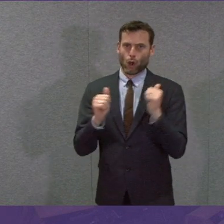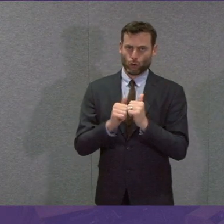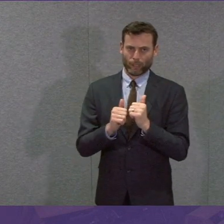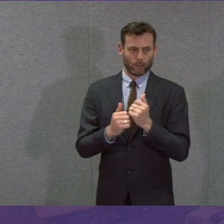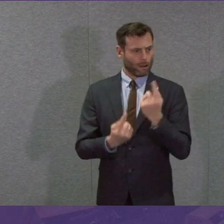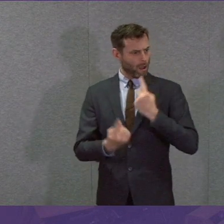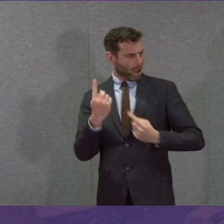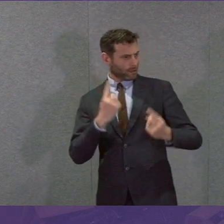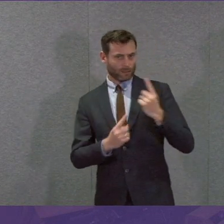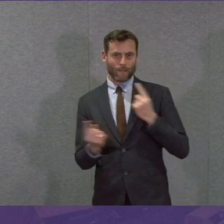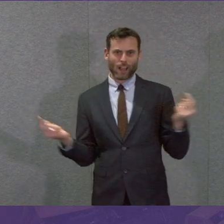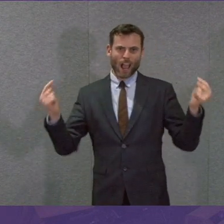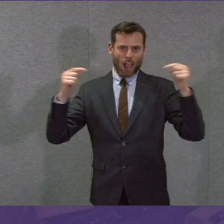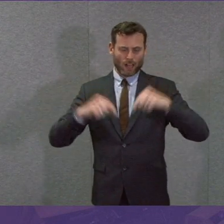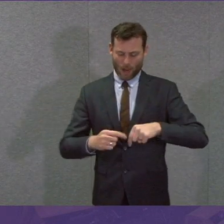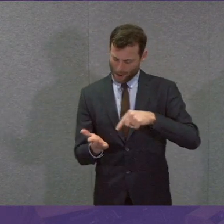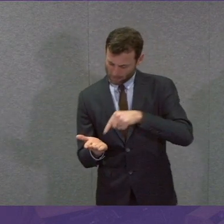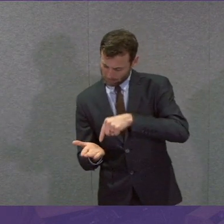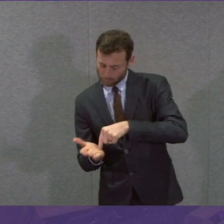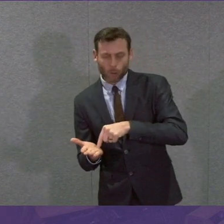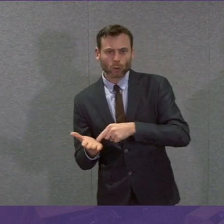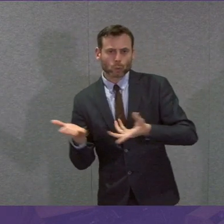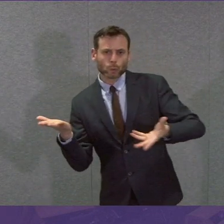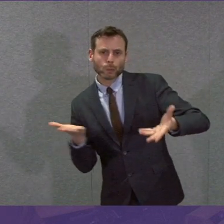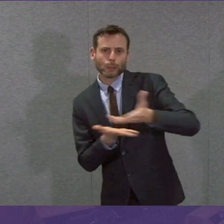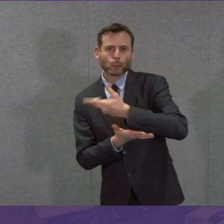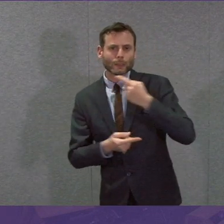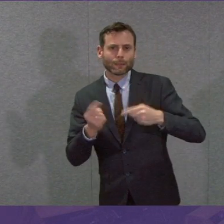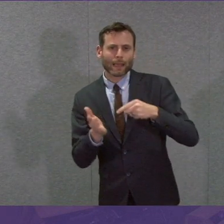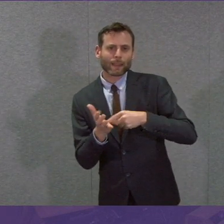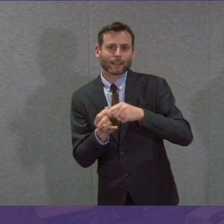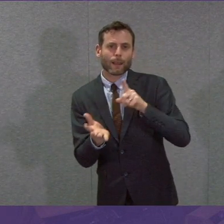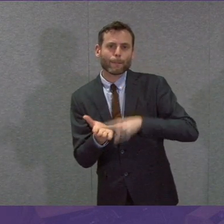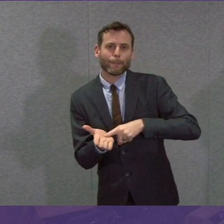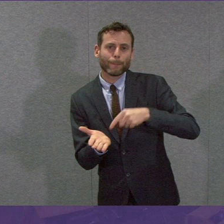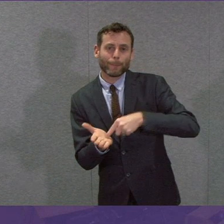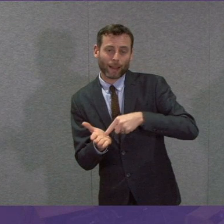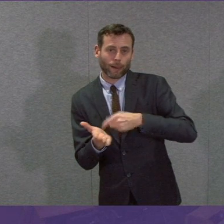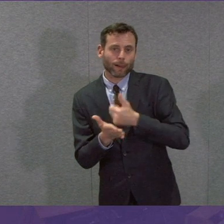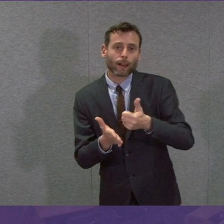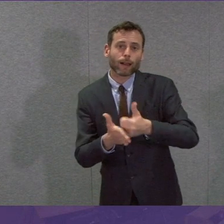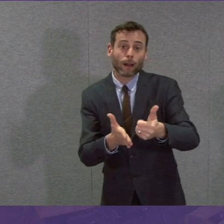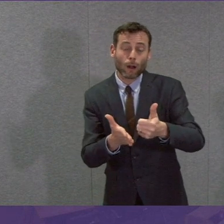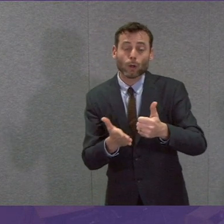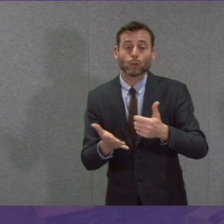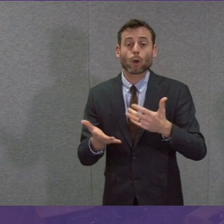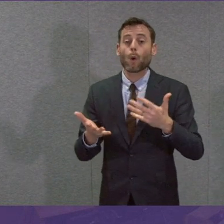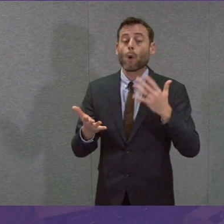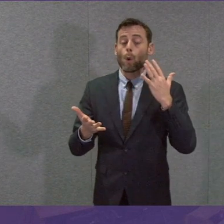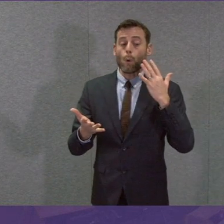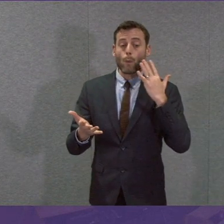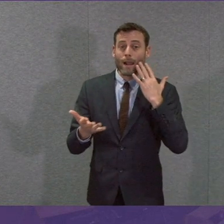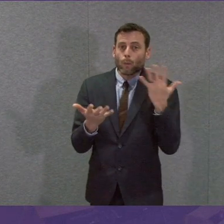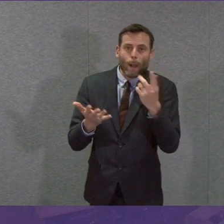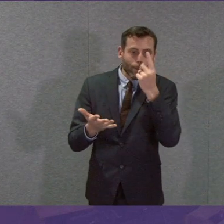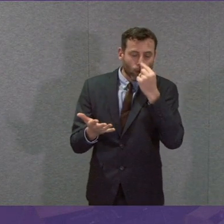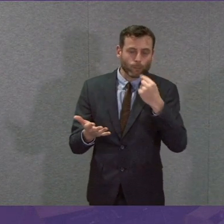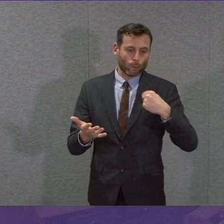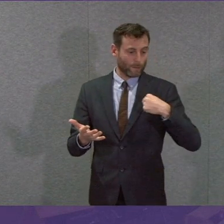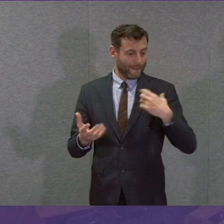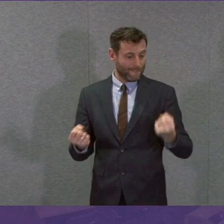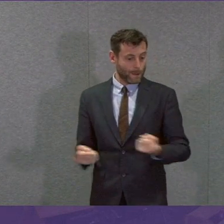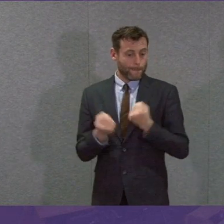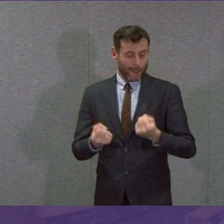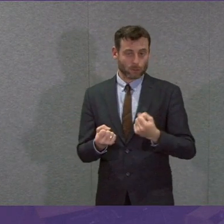to have scrutiny of everything we do under this bill, and when we can build that in as a legal requirement, as I hope we will be able to do in our